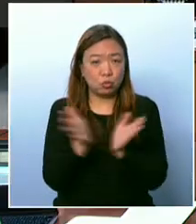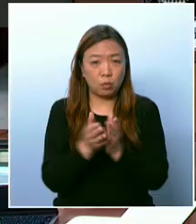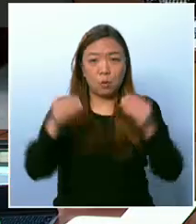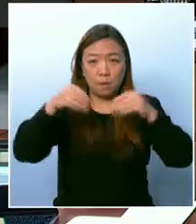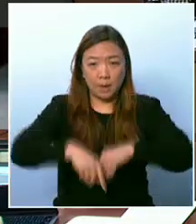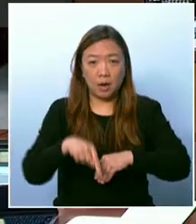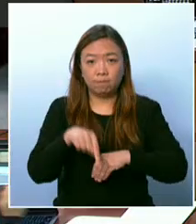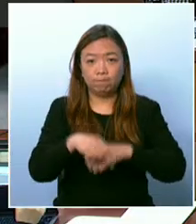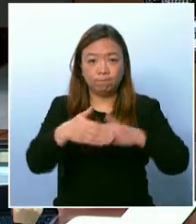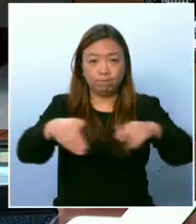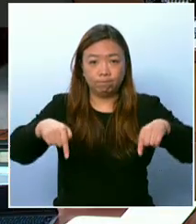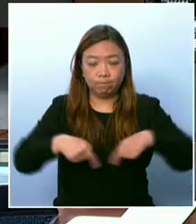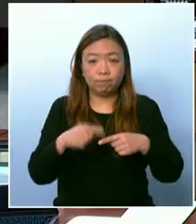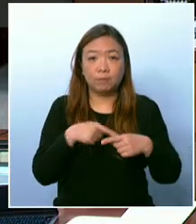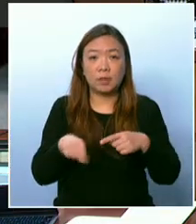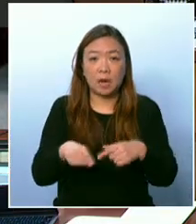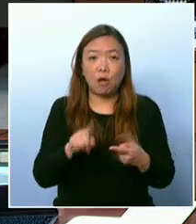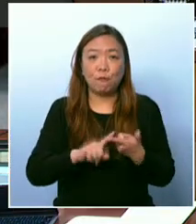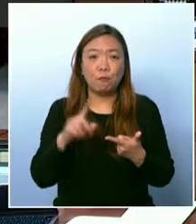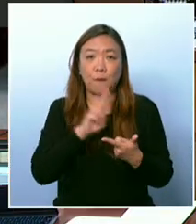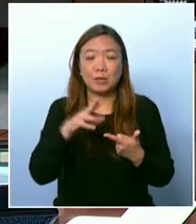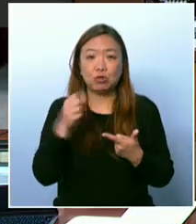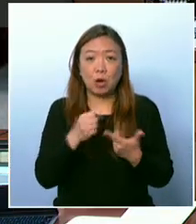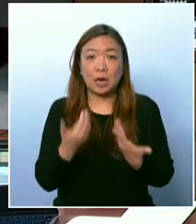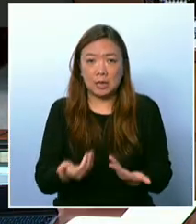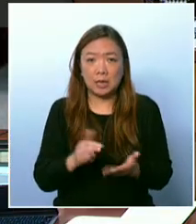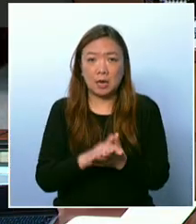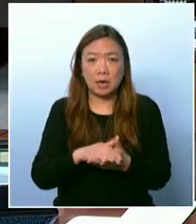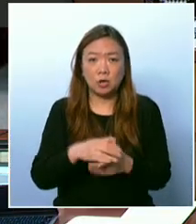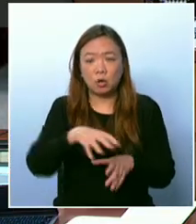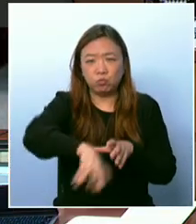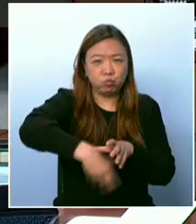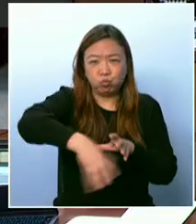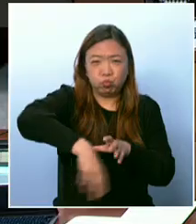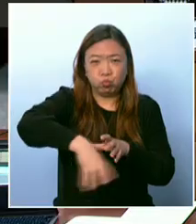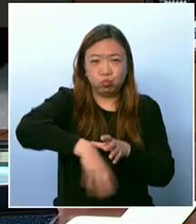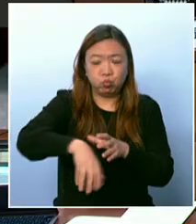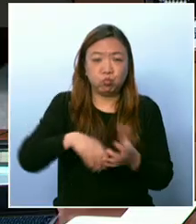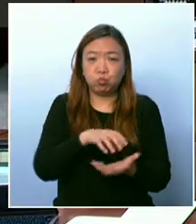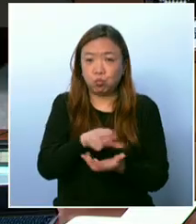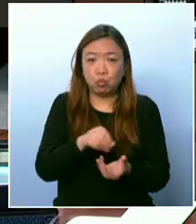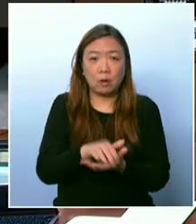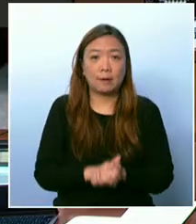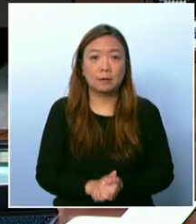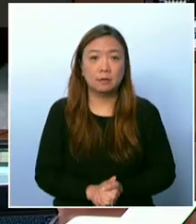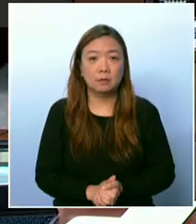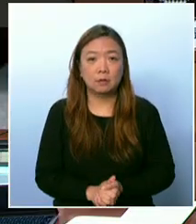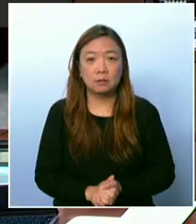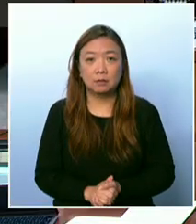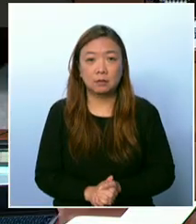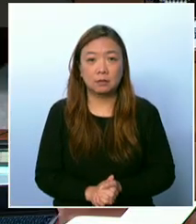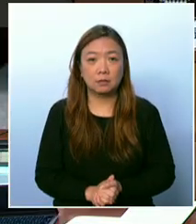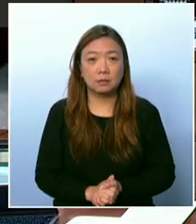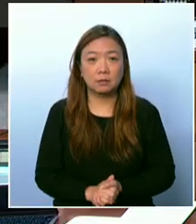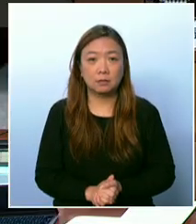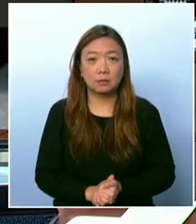The ballot papers in the 4 ballot boxes are put into the main ballot box. The Deputy